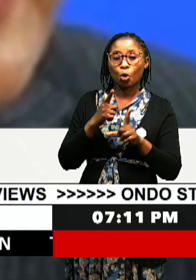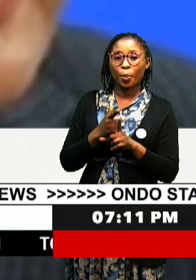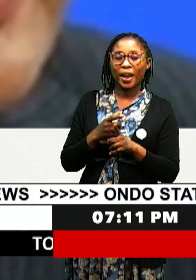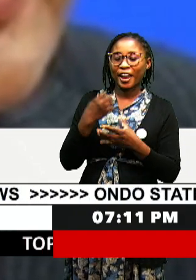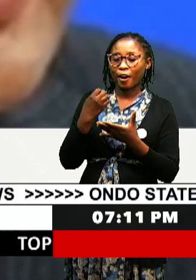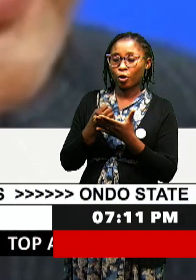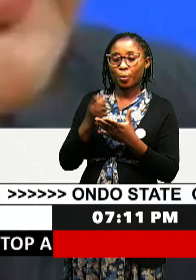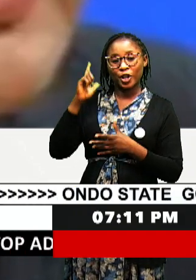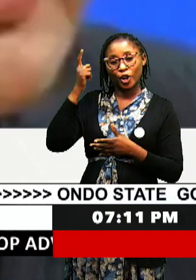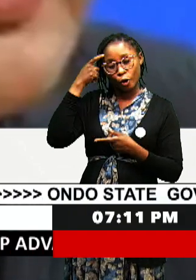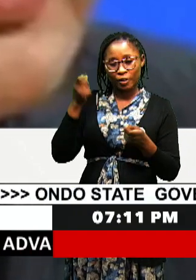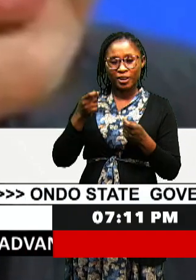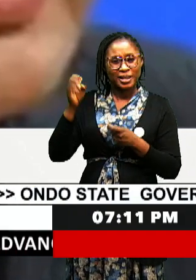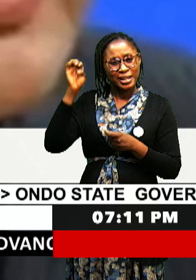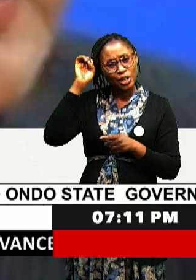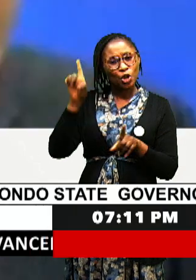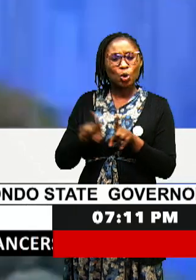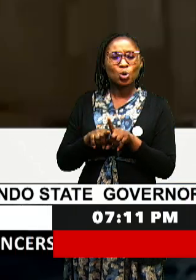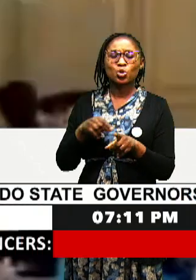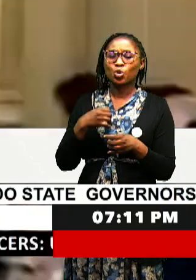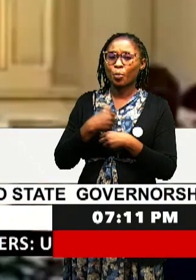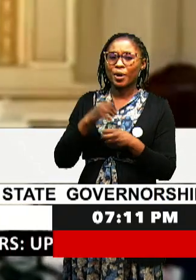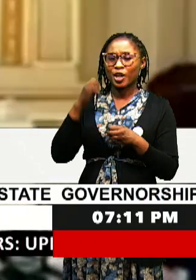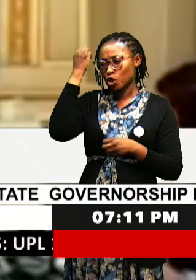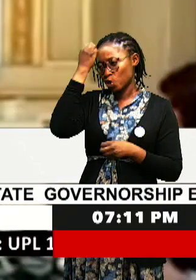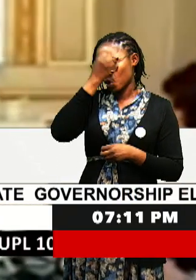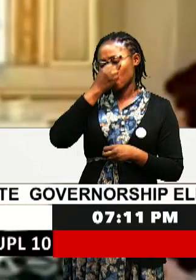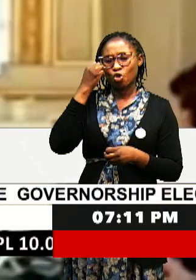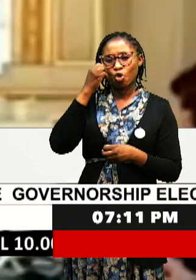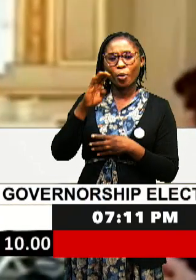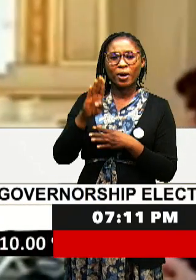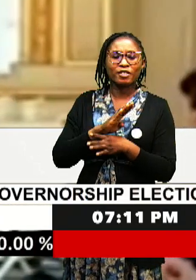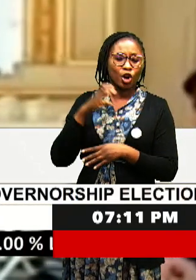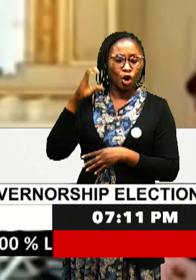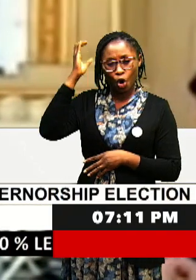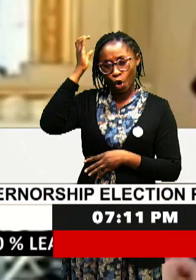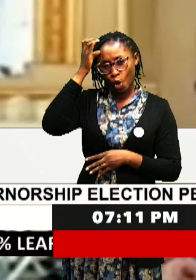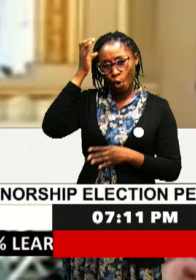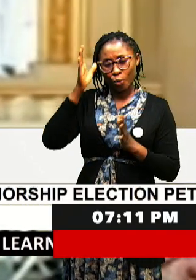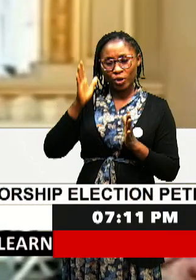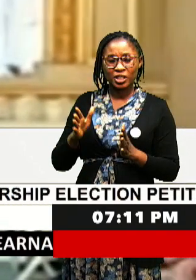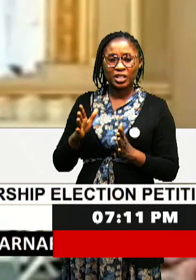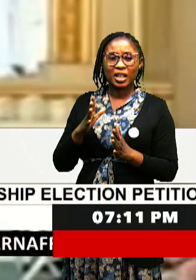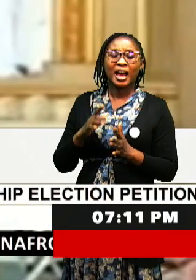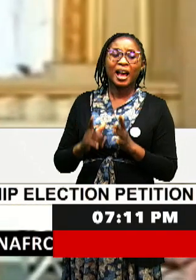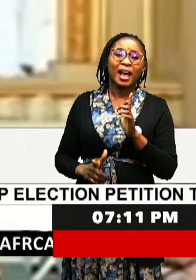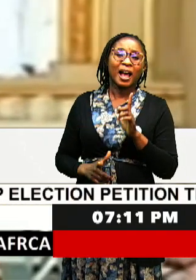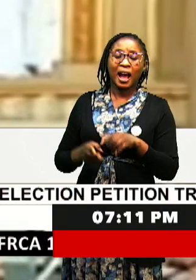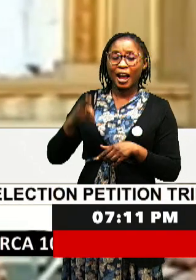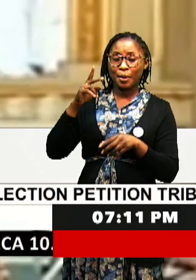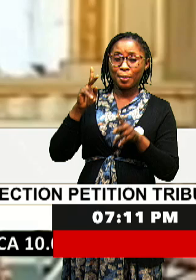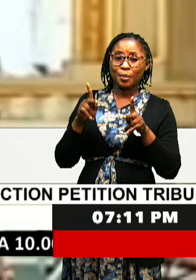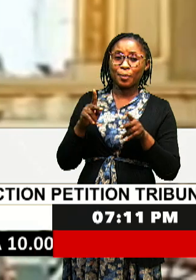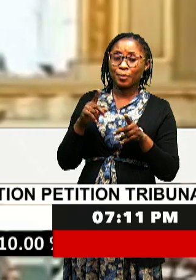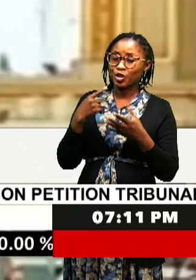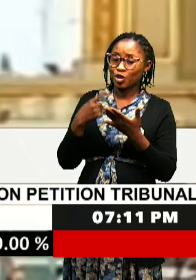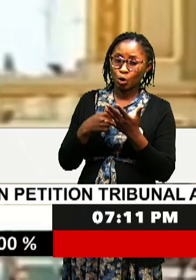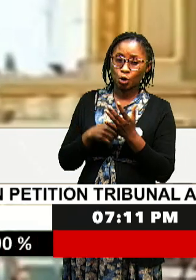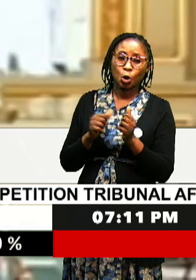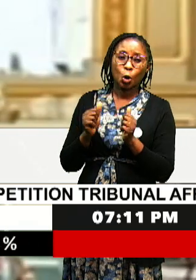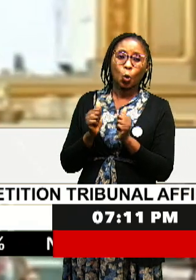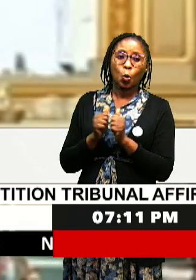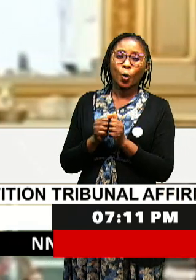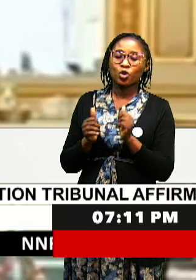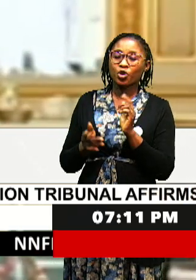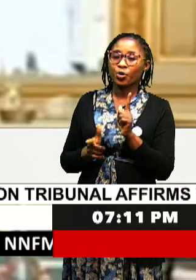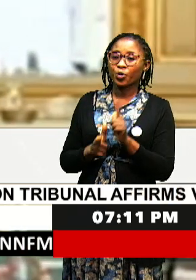governance. Mr. Wang also met with European Trade Commissioner Šefčovič and had a pragmatic, frank discussion with his Canadian